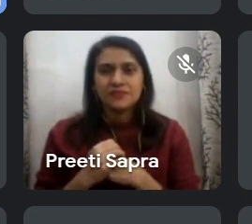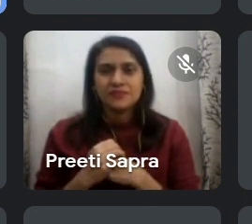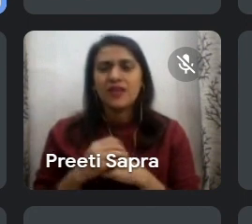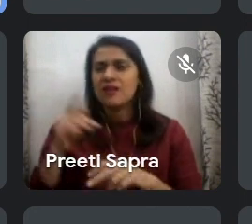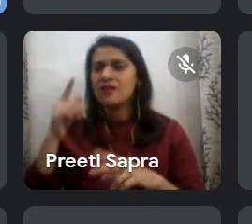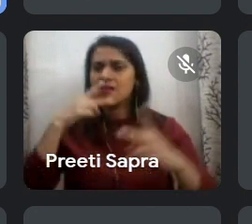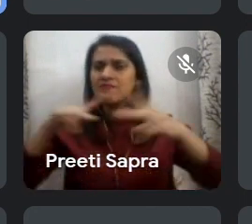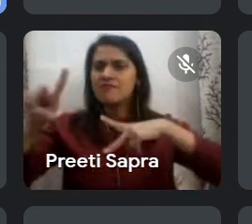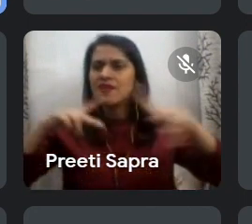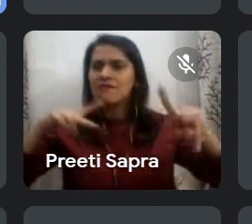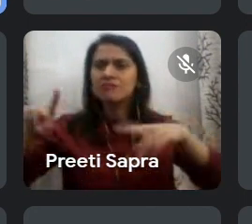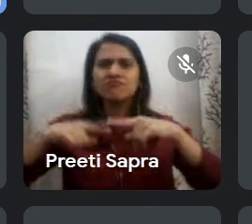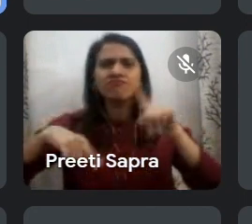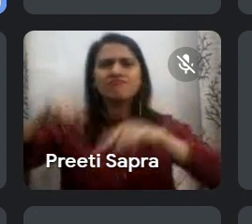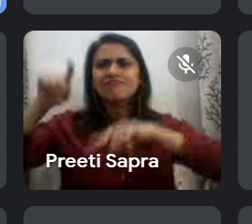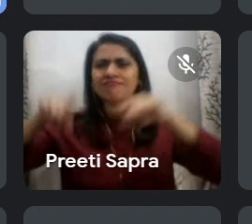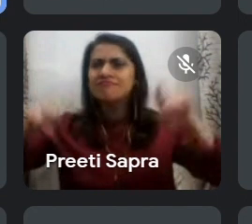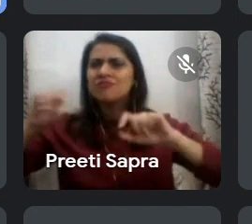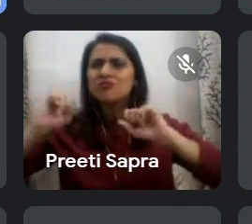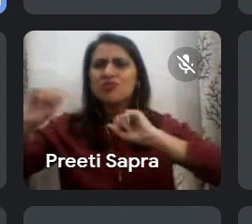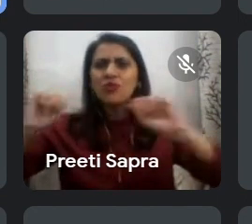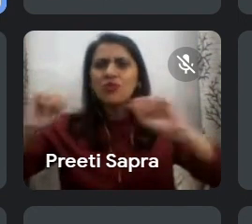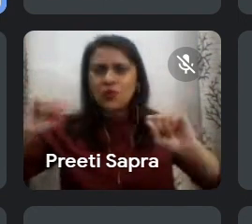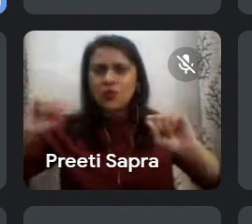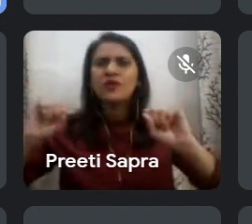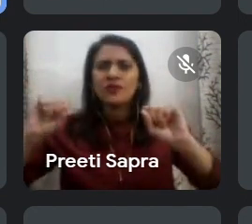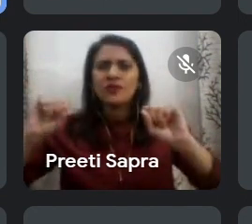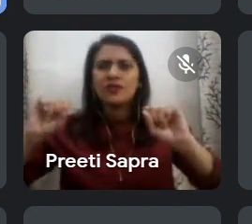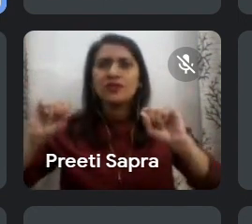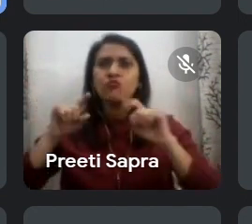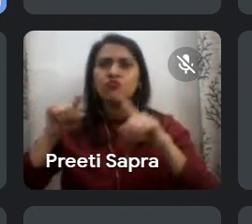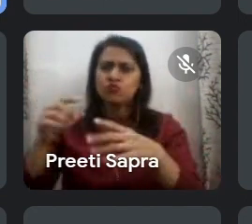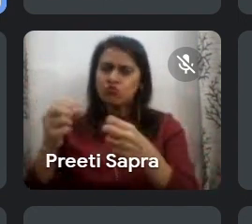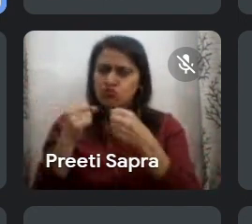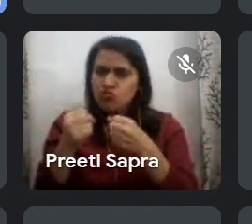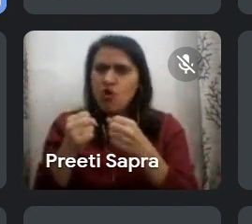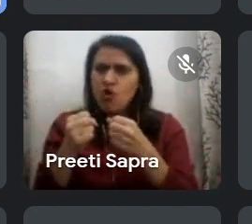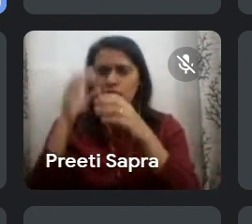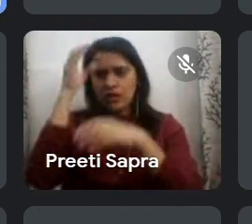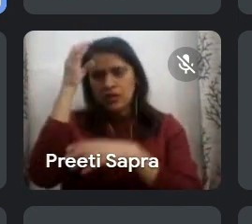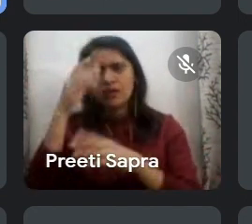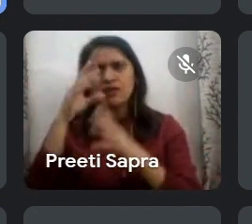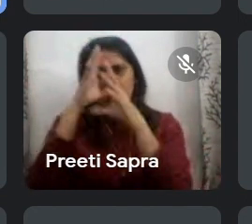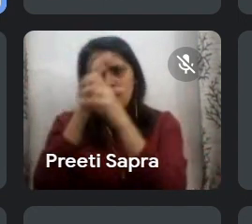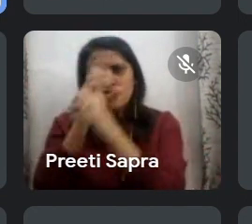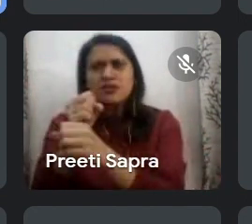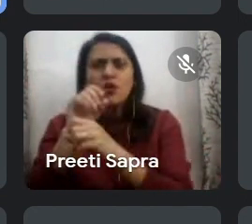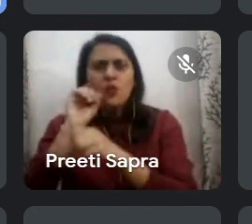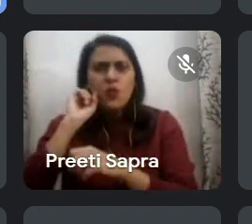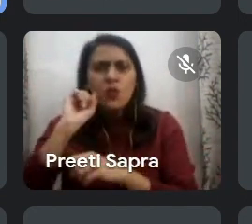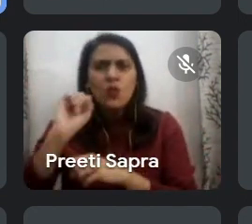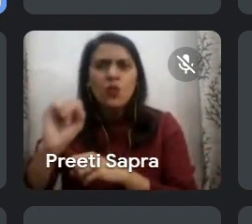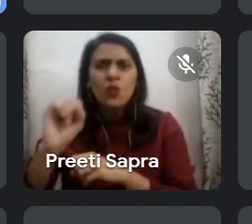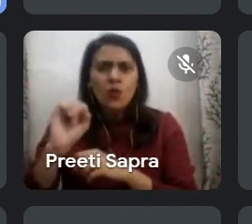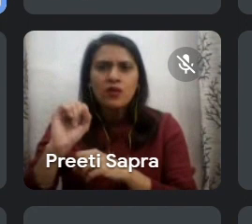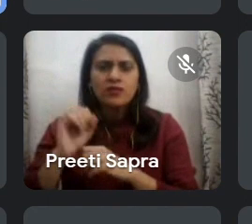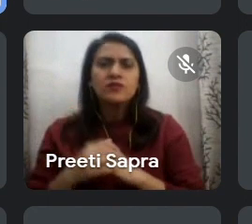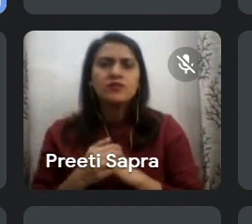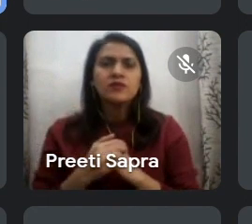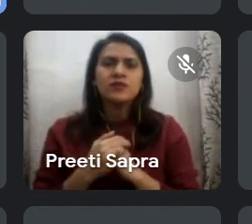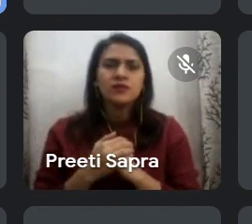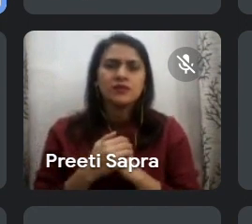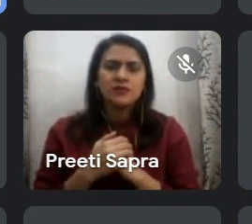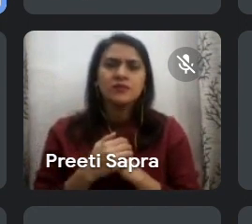neurodivergent and carrying very strong concerns. And one of the things that is often denied to us is